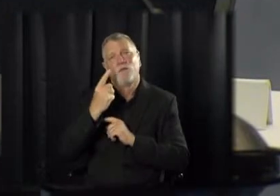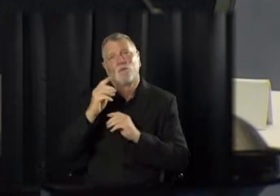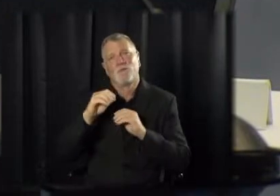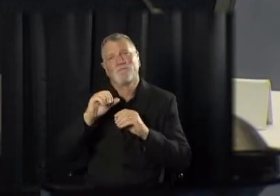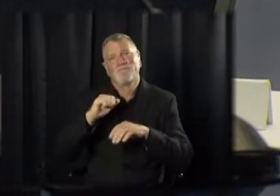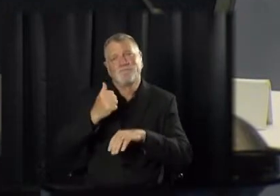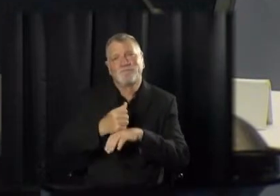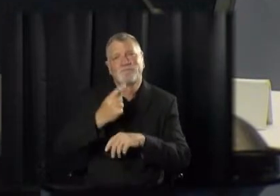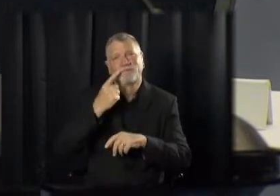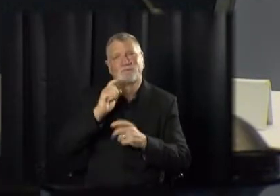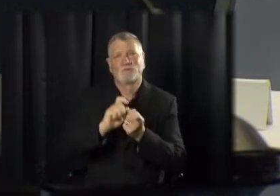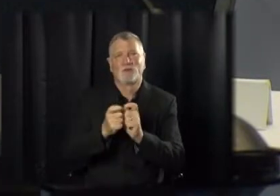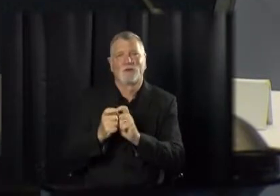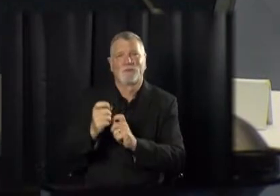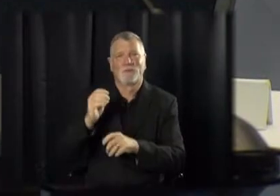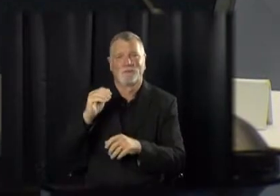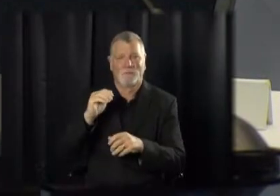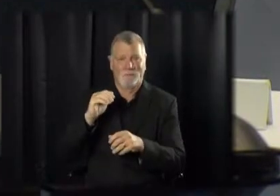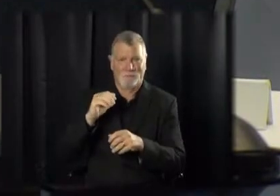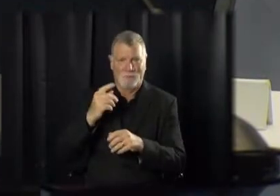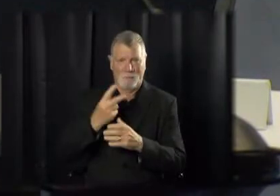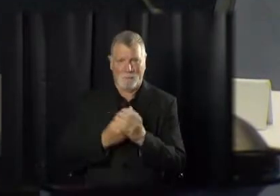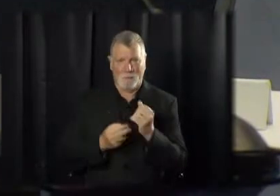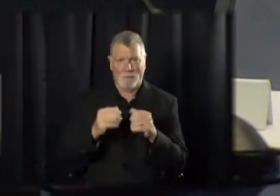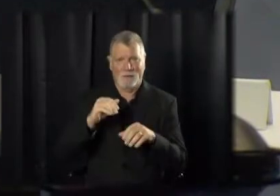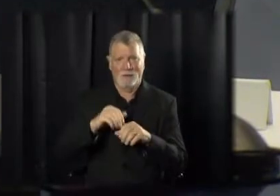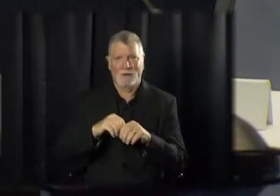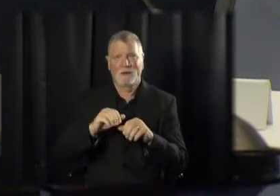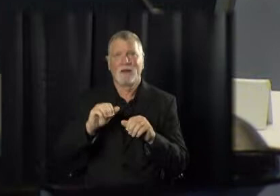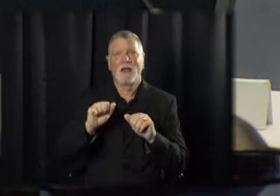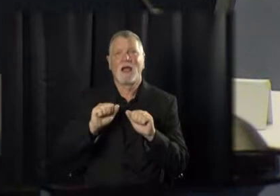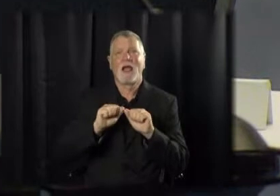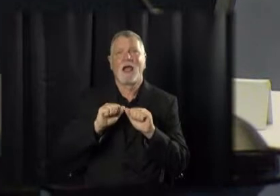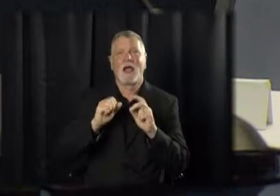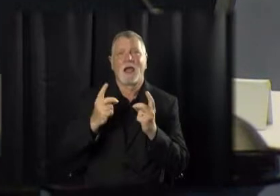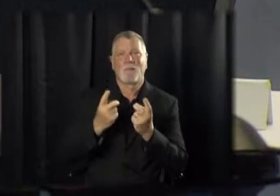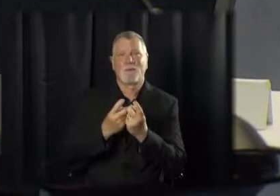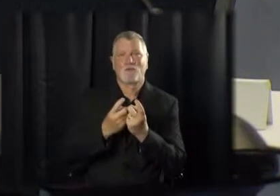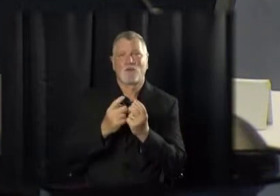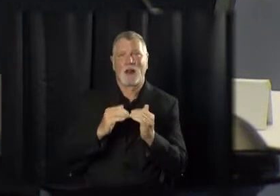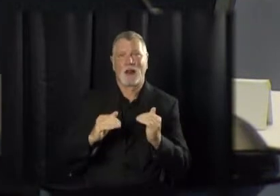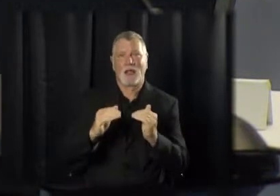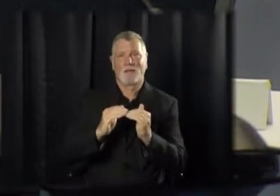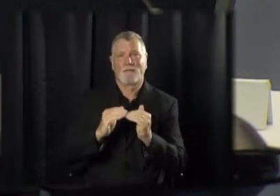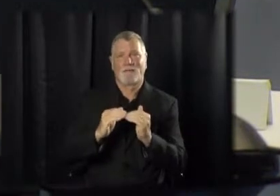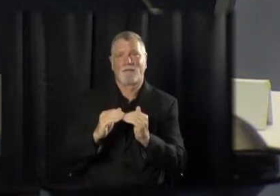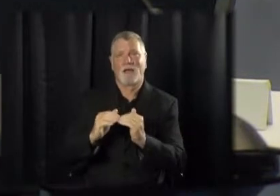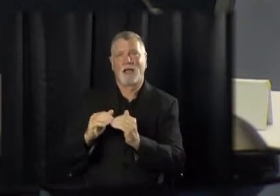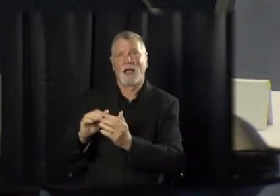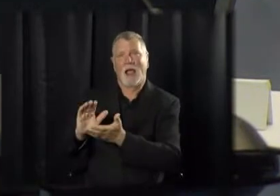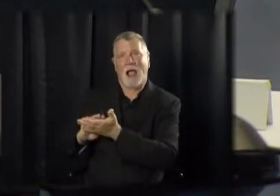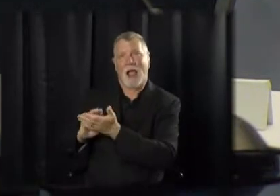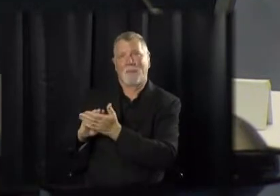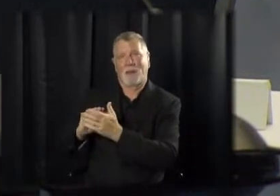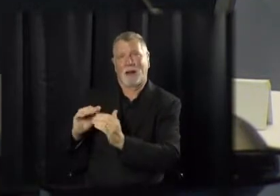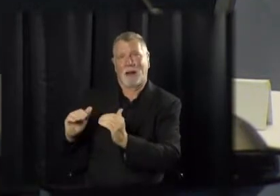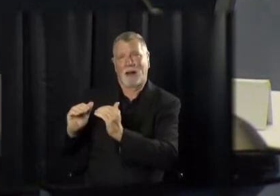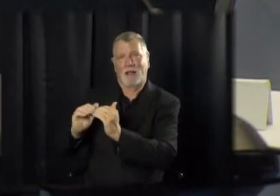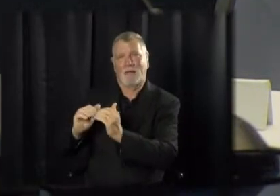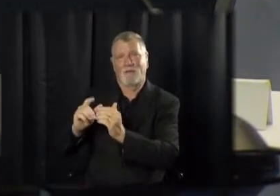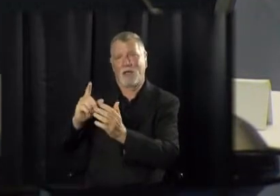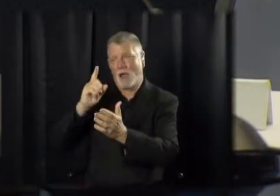place all this transformation, both at administrative level, academic level, and